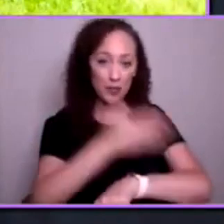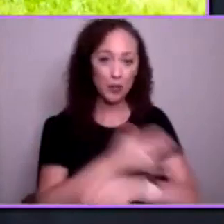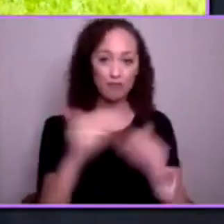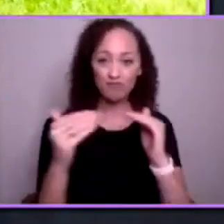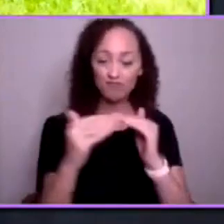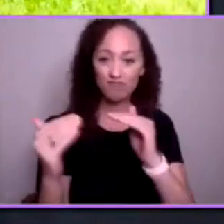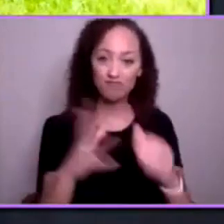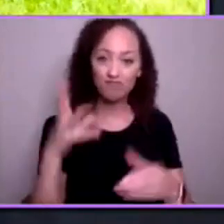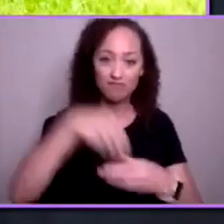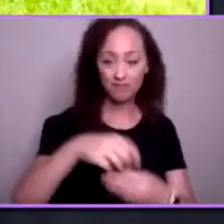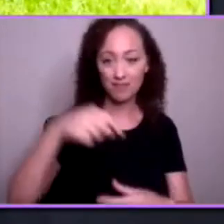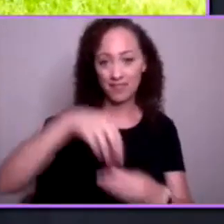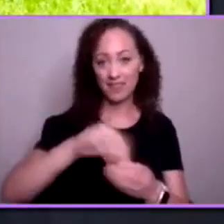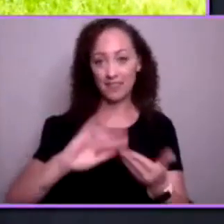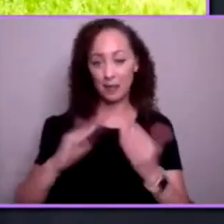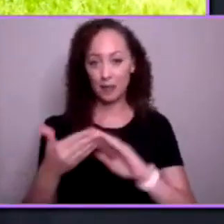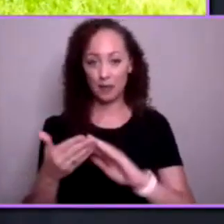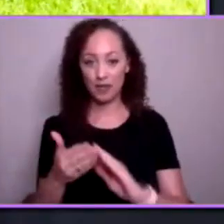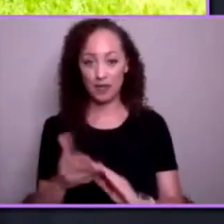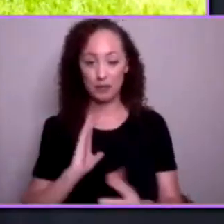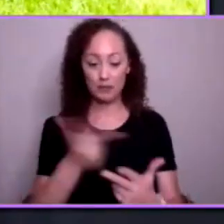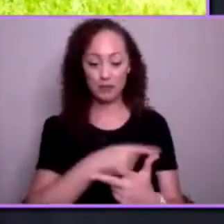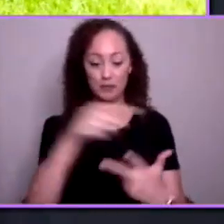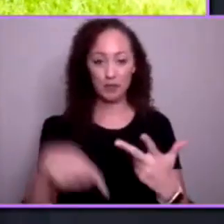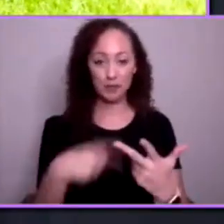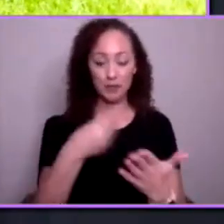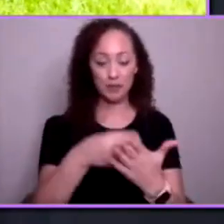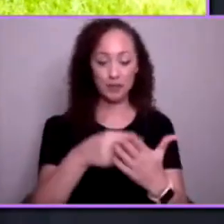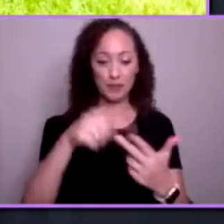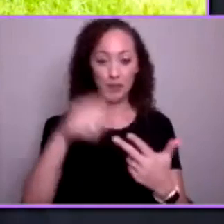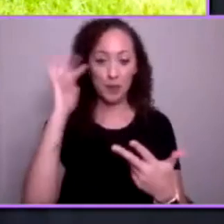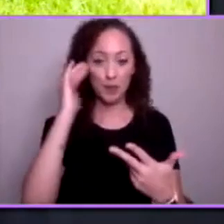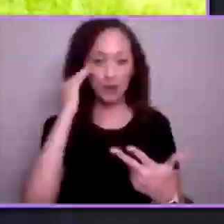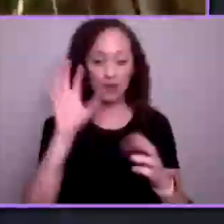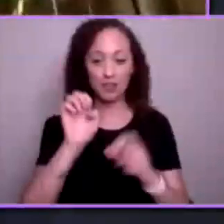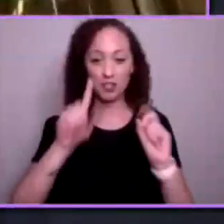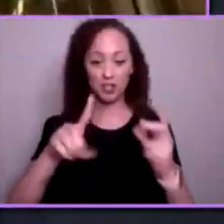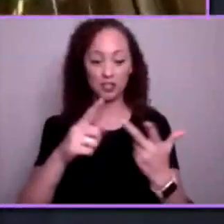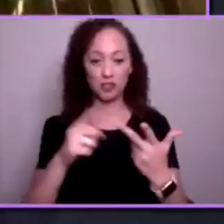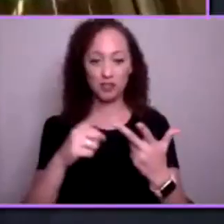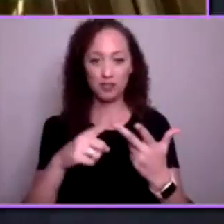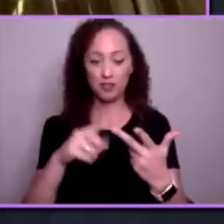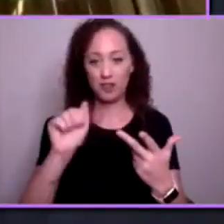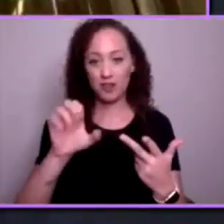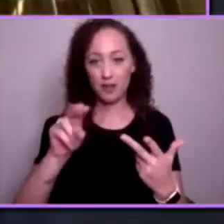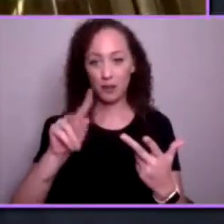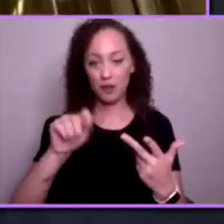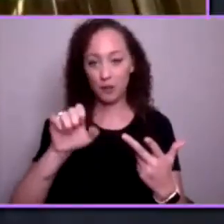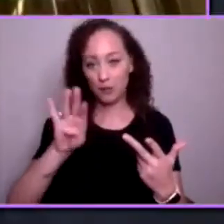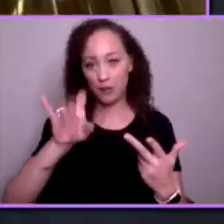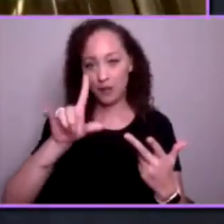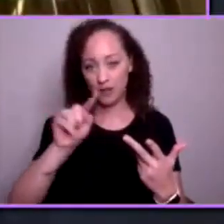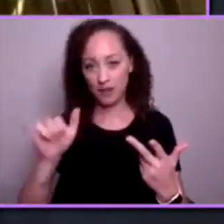are representation and scholarship, awareness and education, and accountability and policies. To address the lack of representation in the